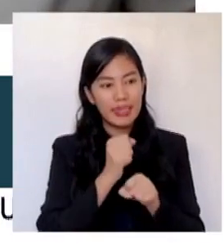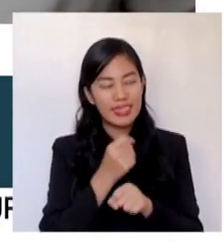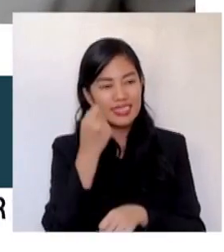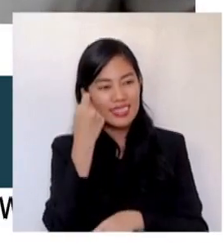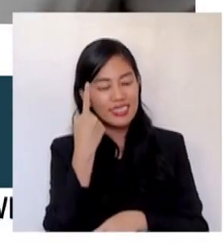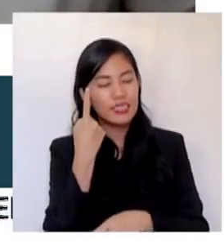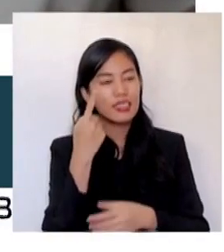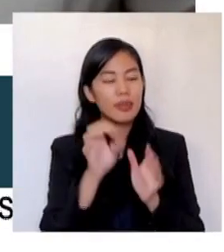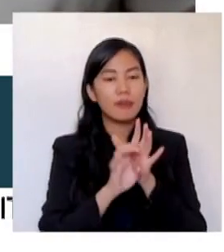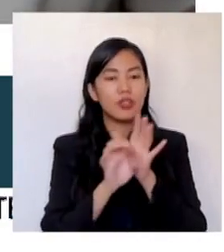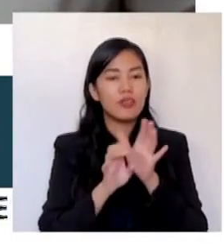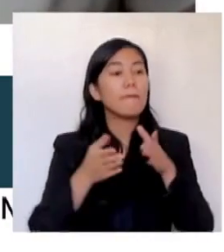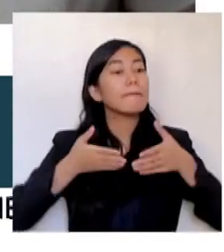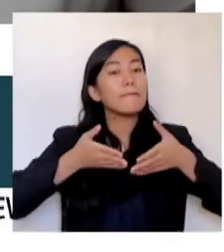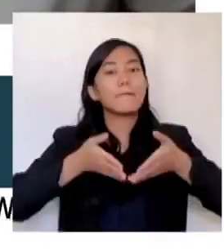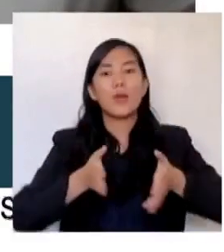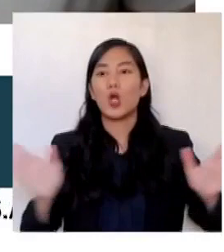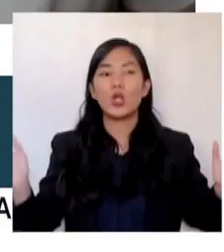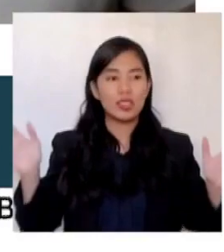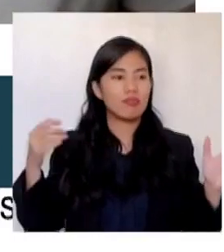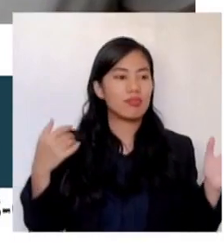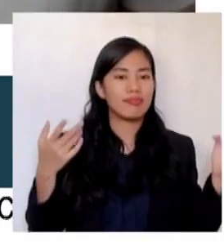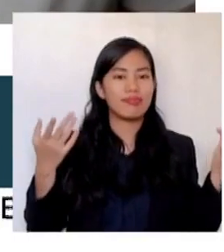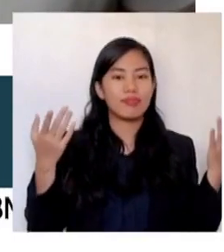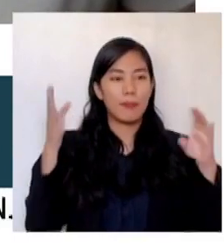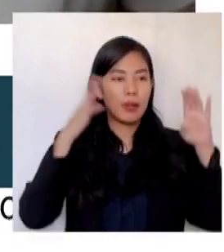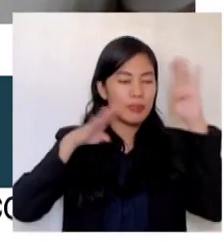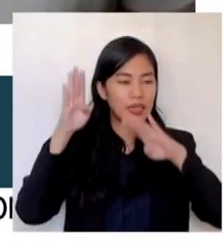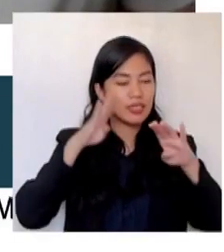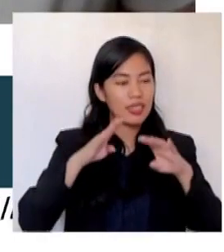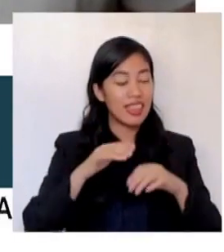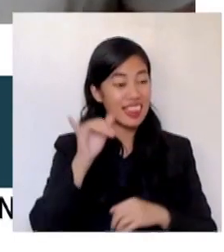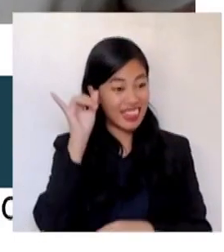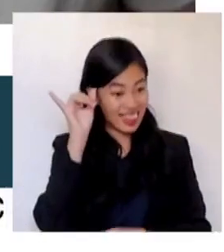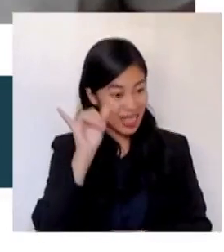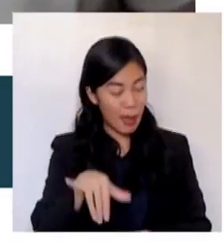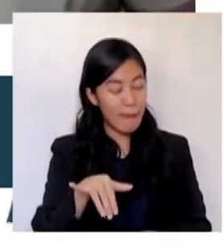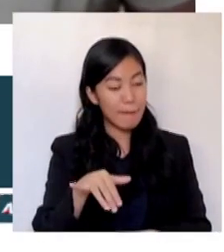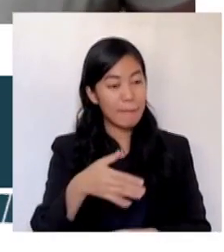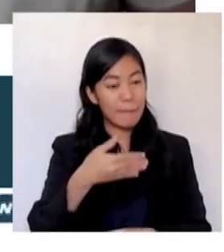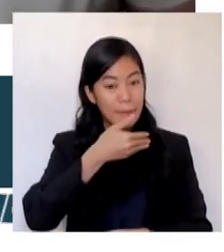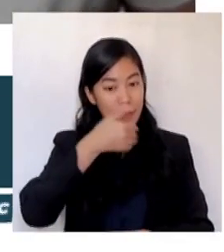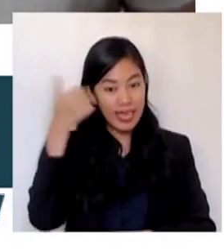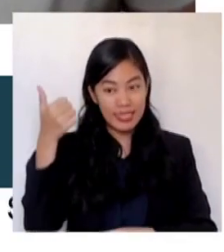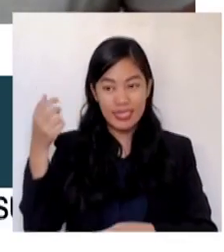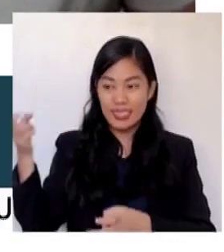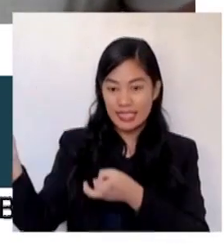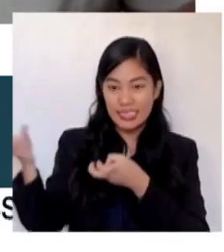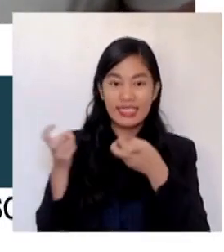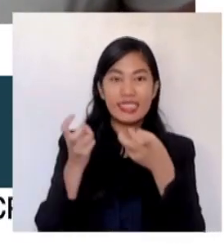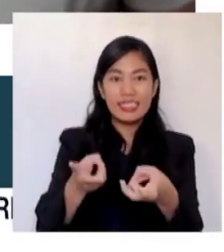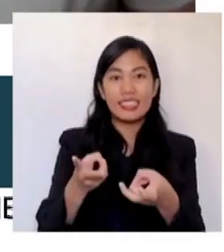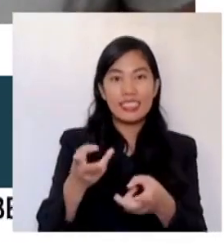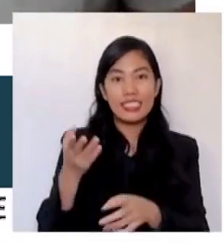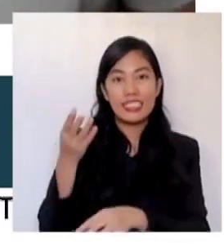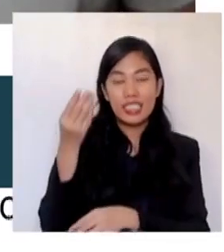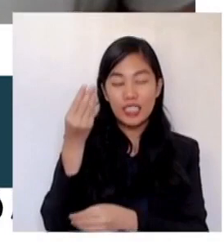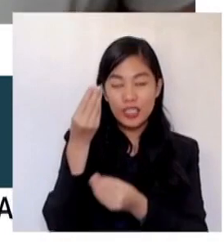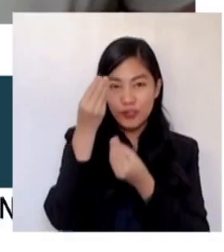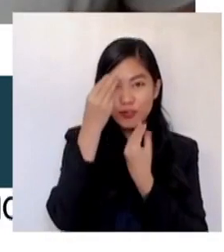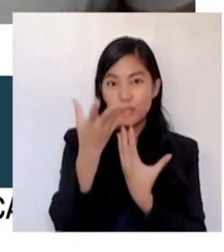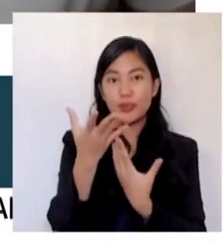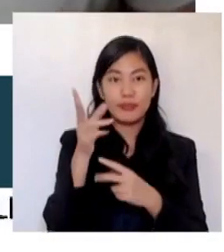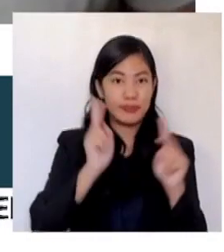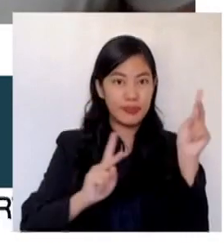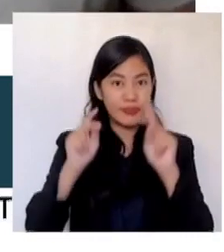of things, then that's how to best communicate this issue with the general public, Dean Tony? Yeah, exactly. I mean,